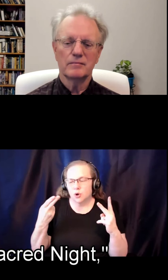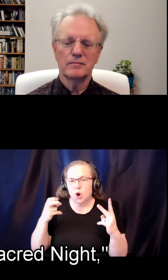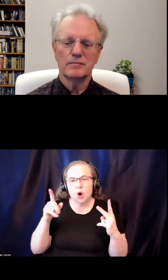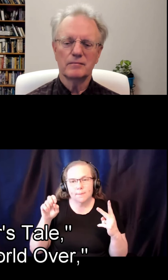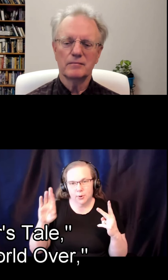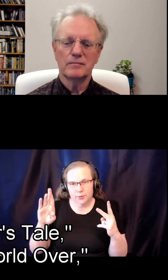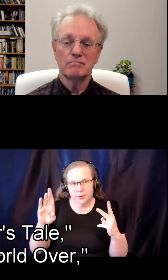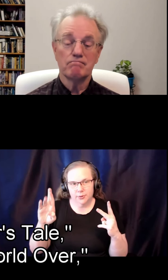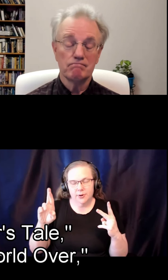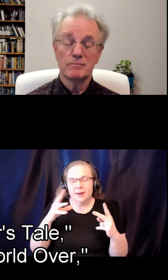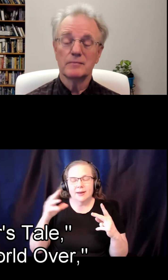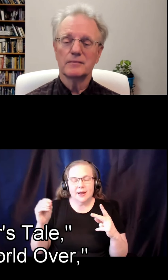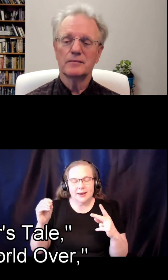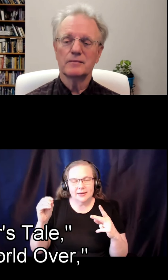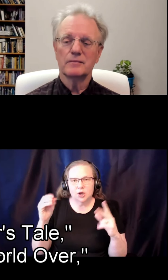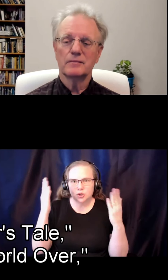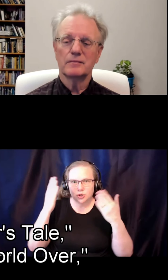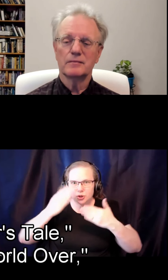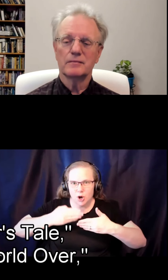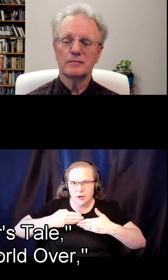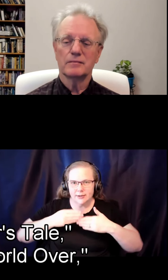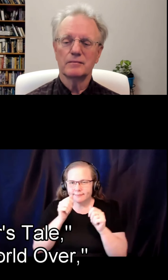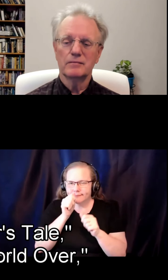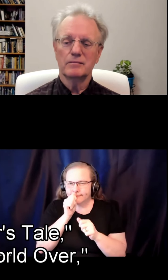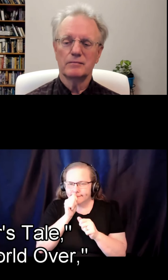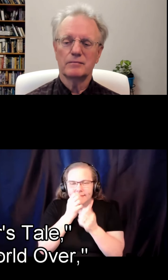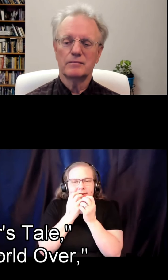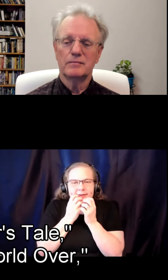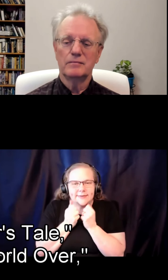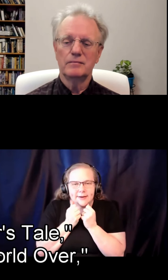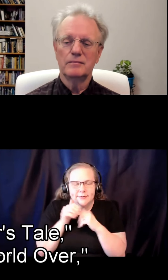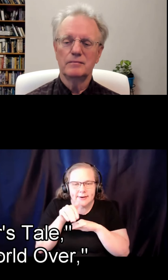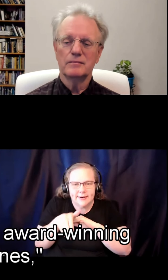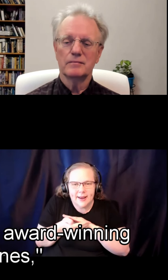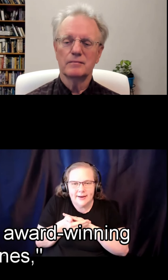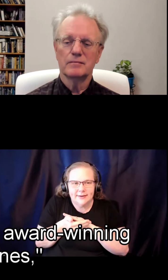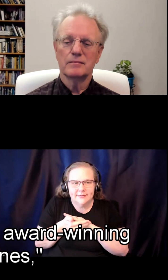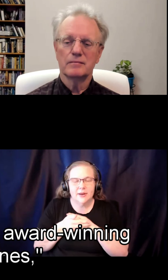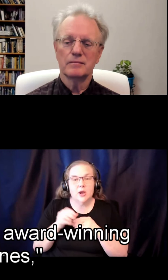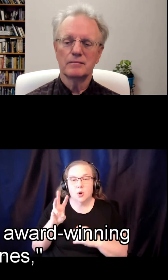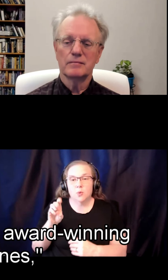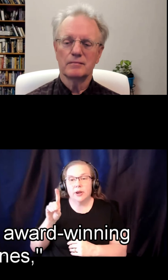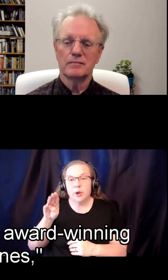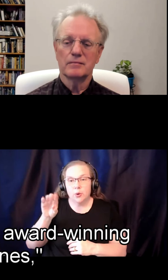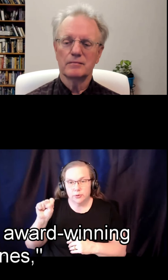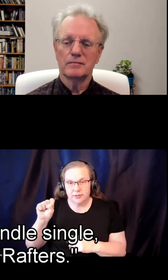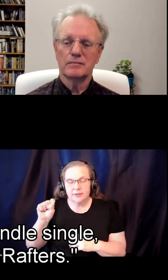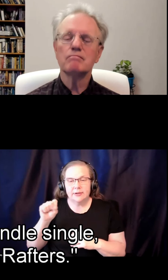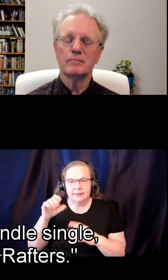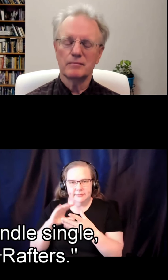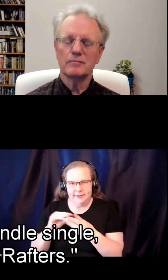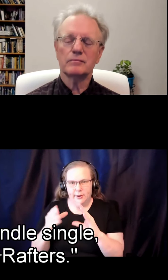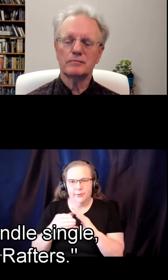Dark Sacred Night, The Widower's Tale, The Whole World Over, and a National Book Award winning 3